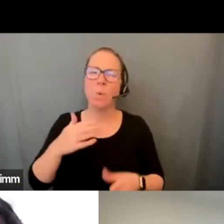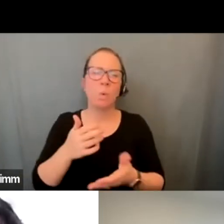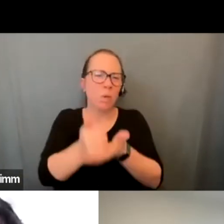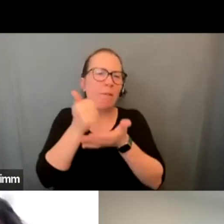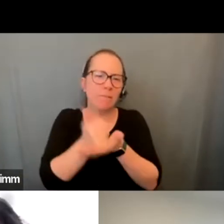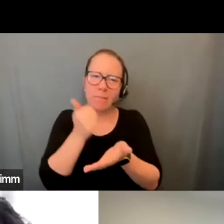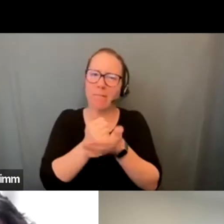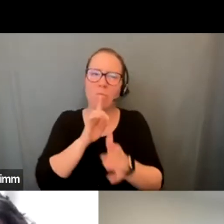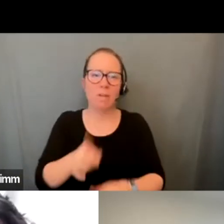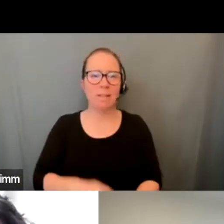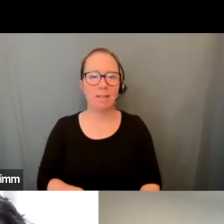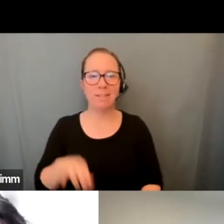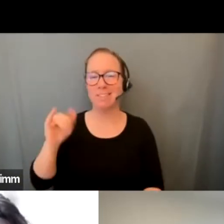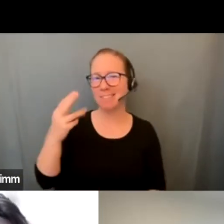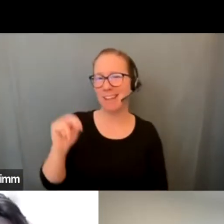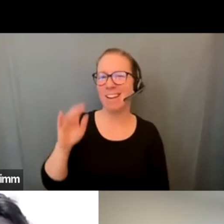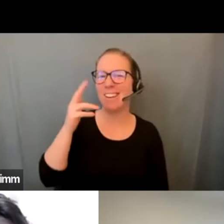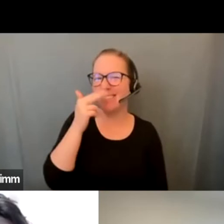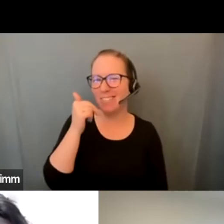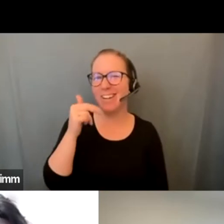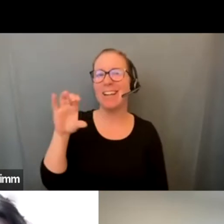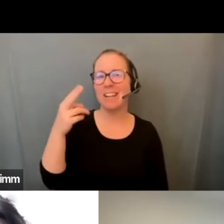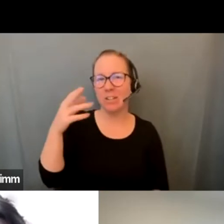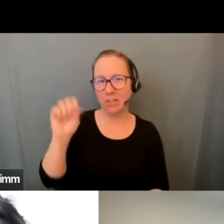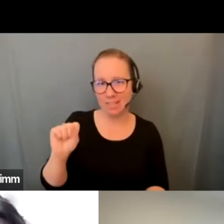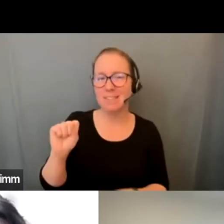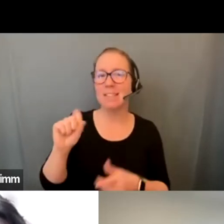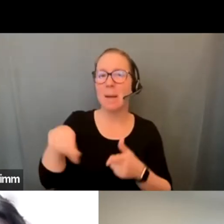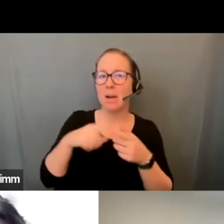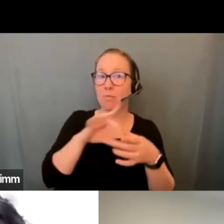So funny, because back to Chris's comment about the importance of relationships, you don't have